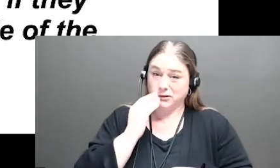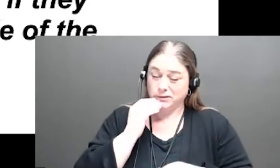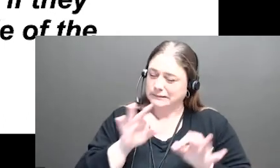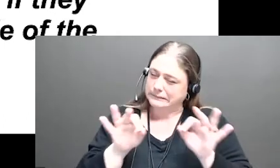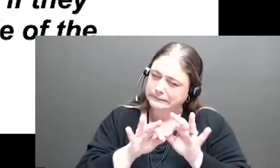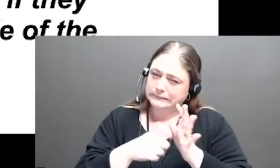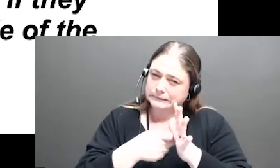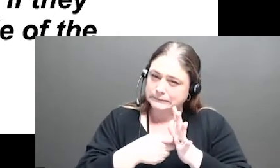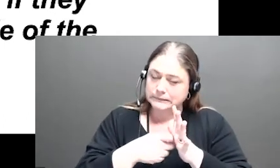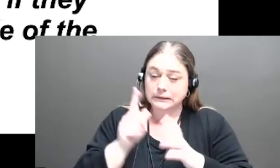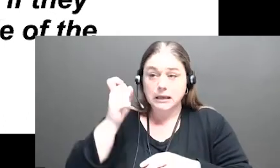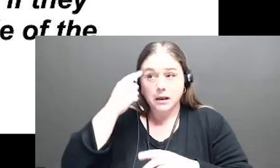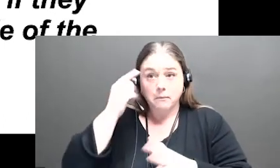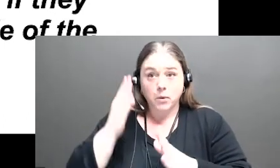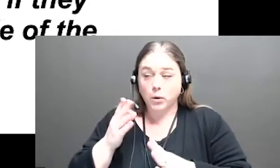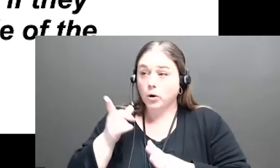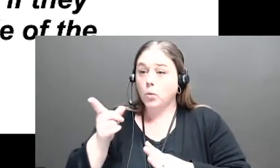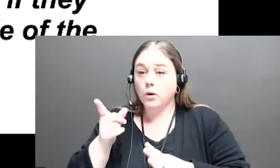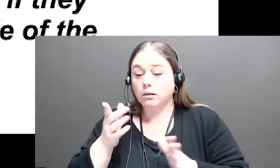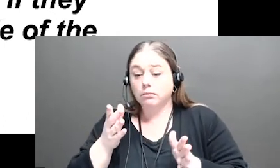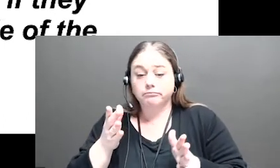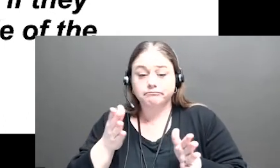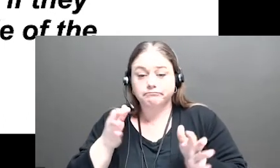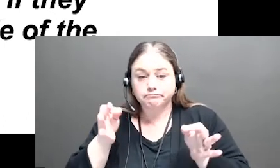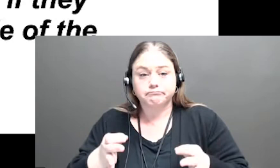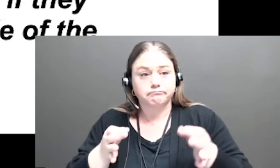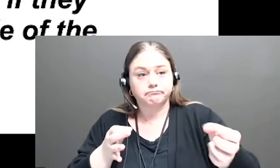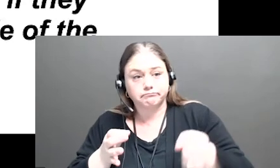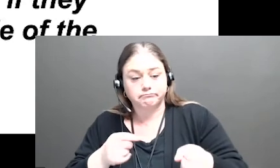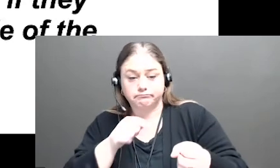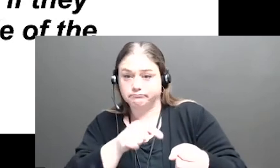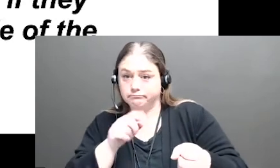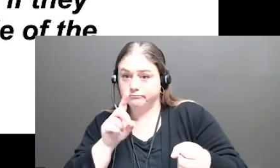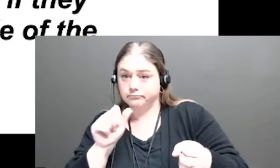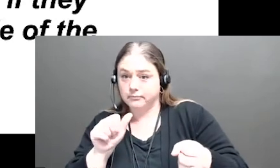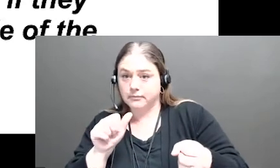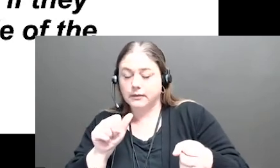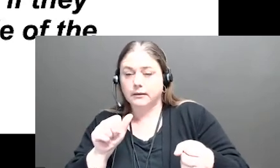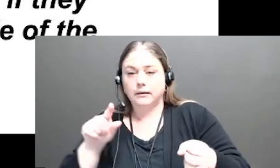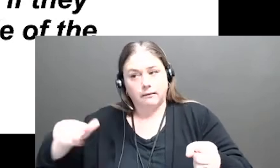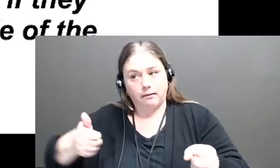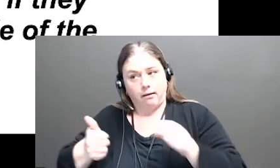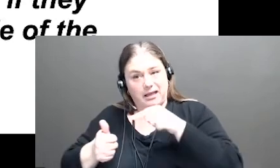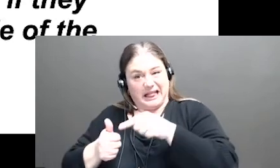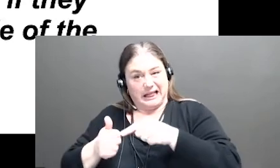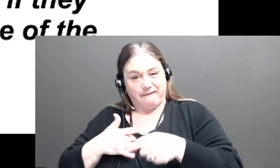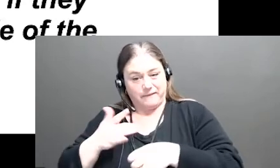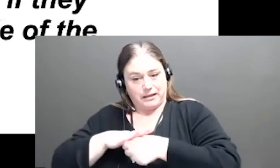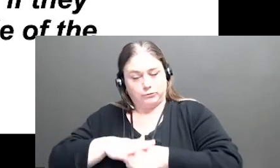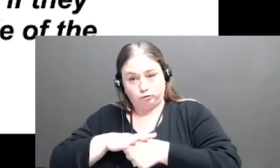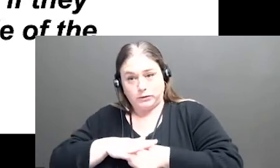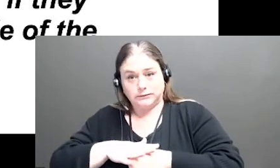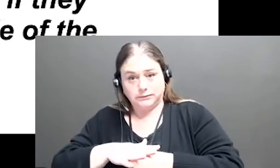moment that that they are going to be bringing on a job seeker with a disability, there's a lot of stress and anxiety around that on